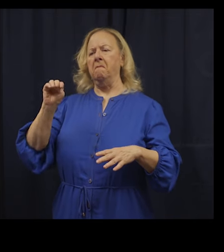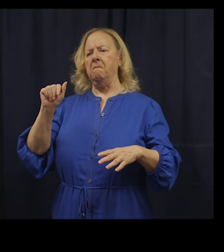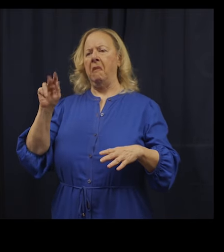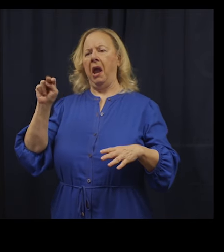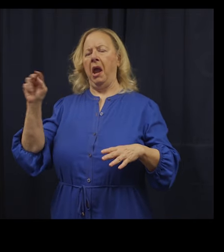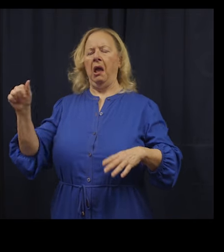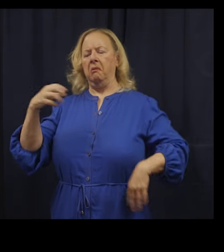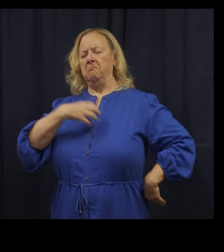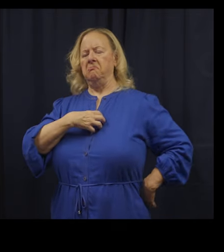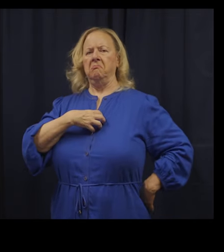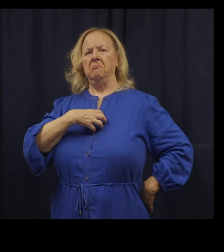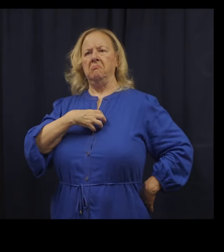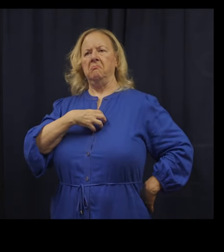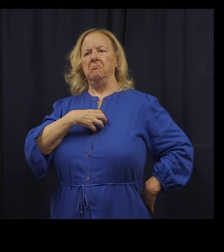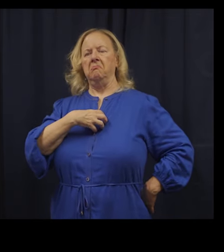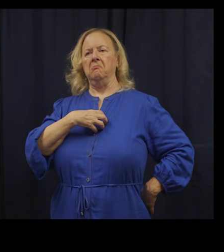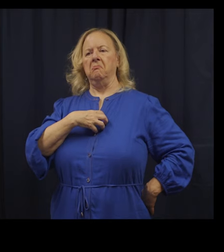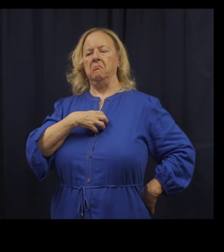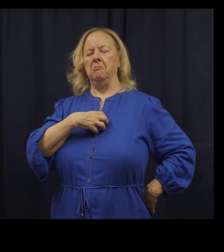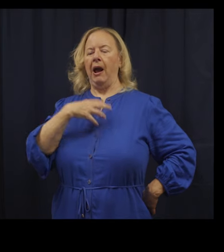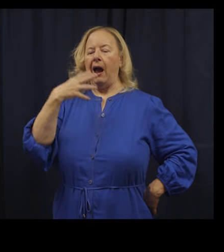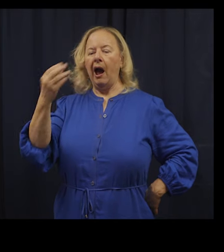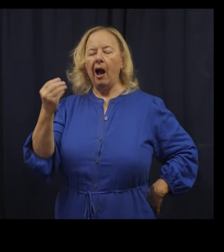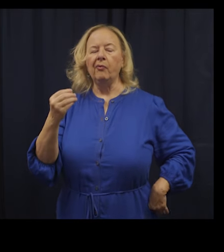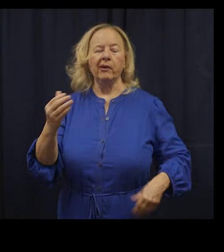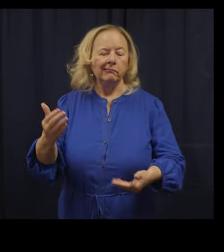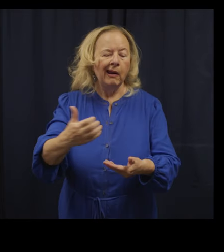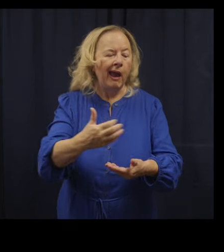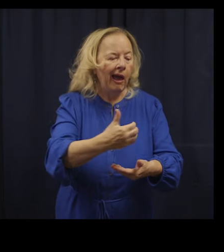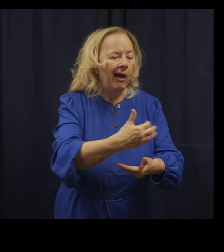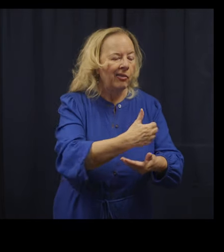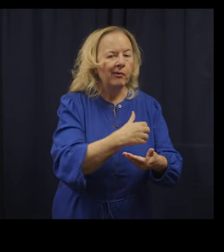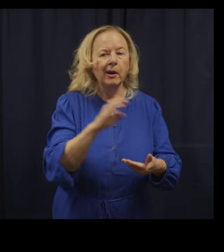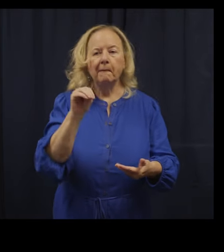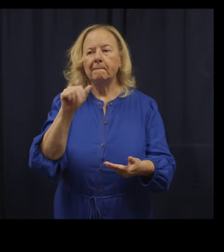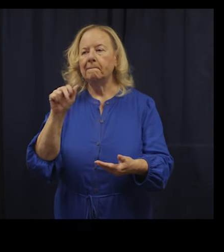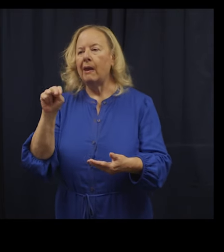So, you know, here they are. They're out there gathering manna